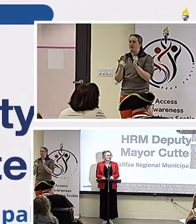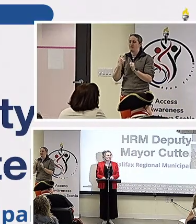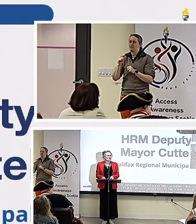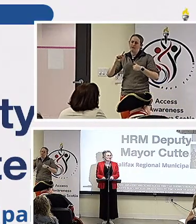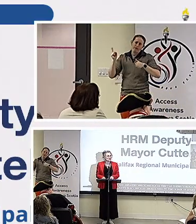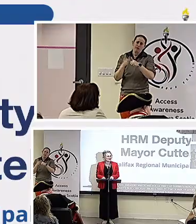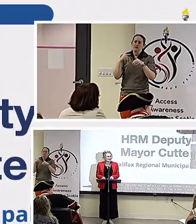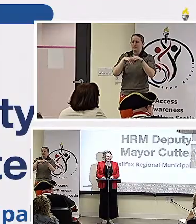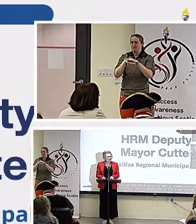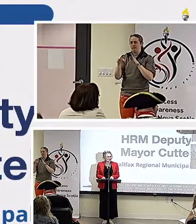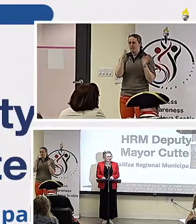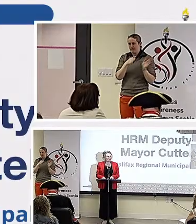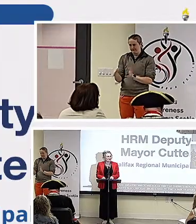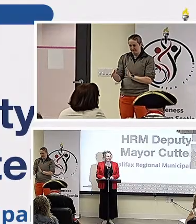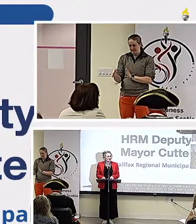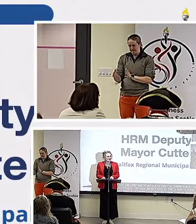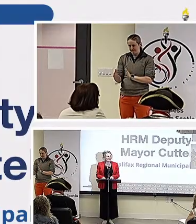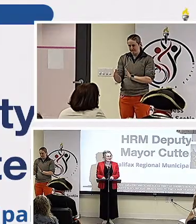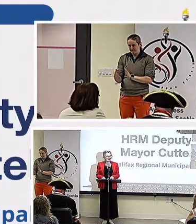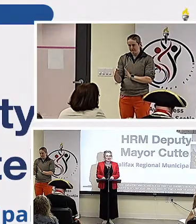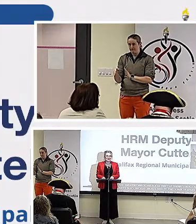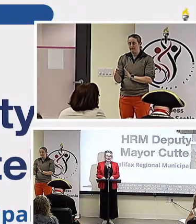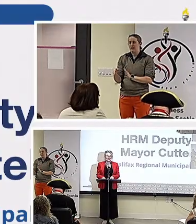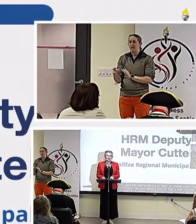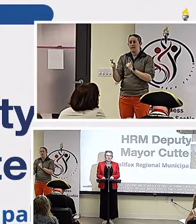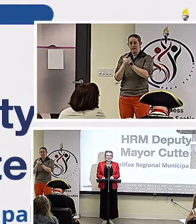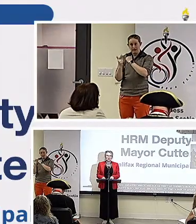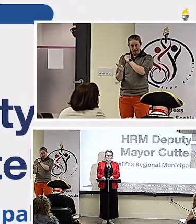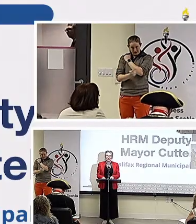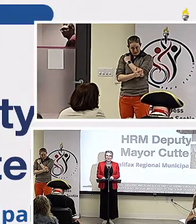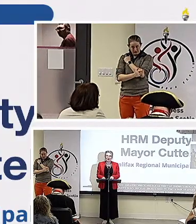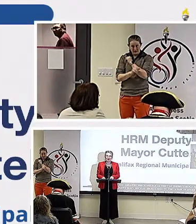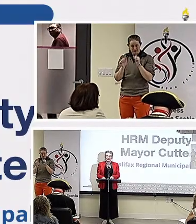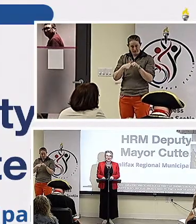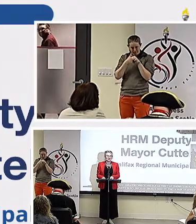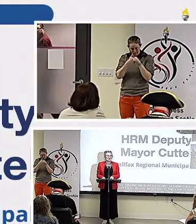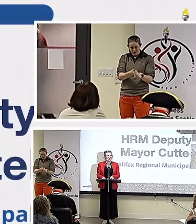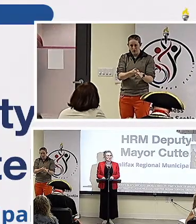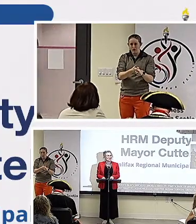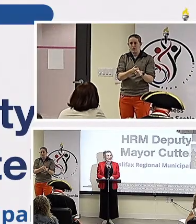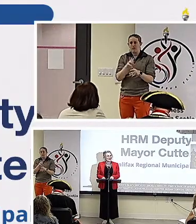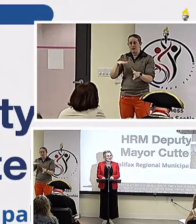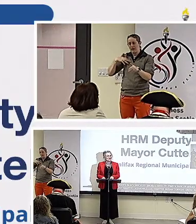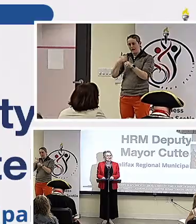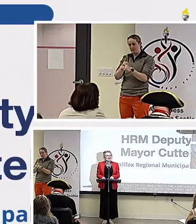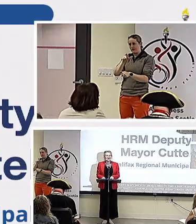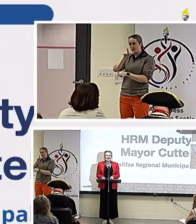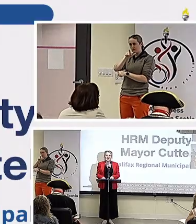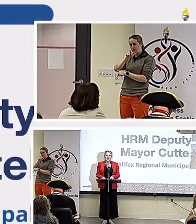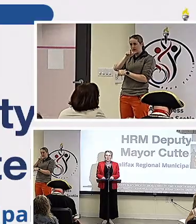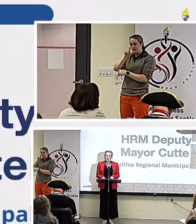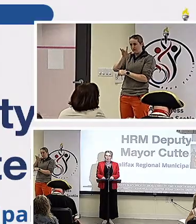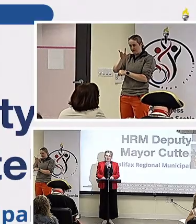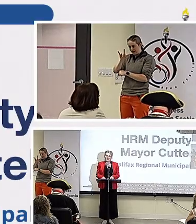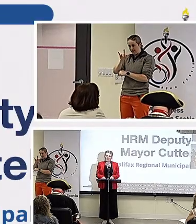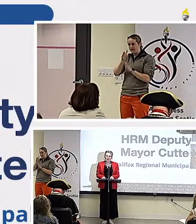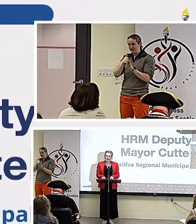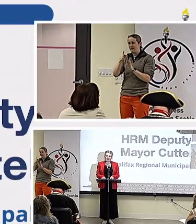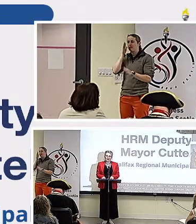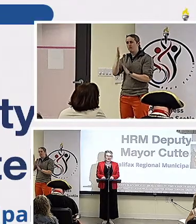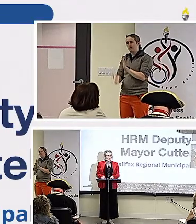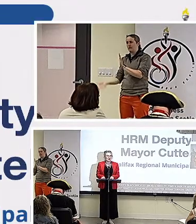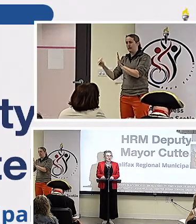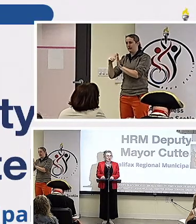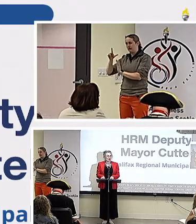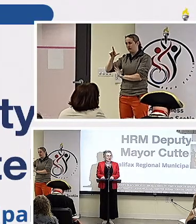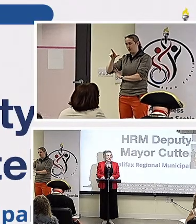as per the legislation, we've updated that plan in 2025 to 2028. An important part